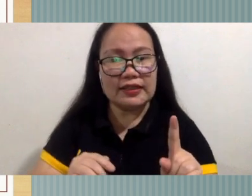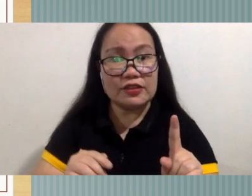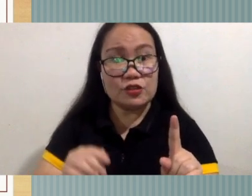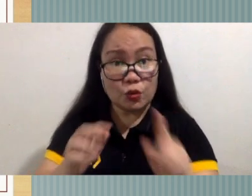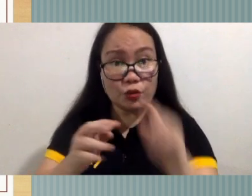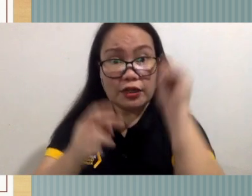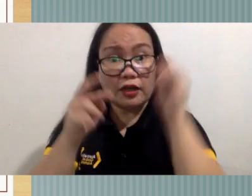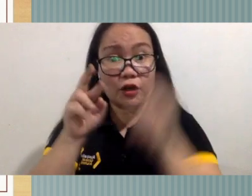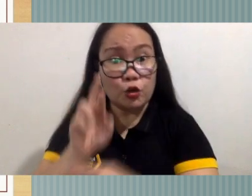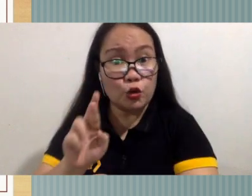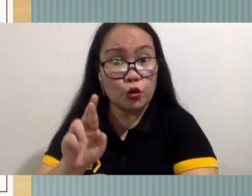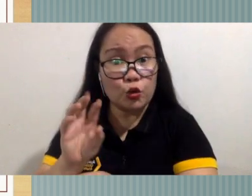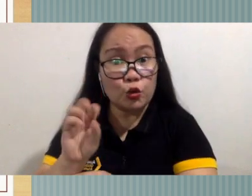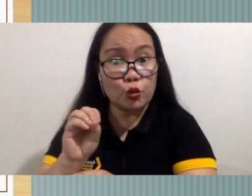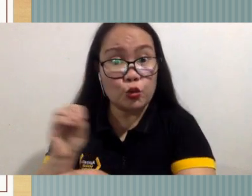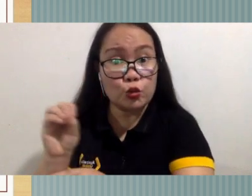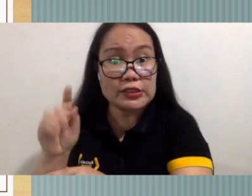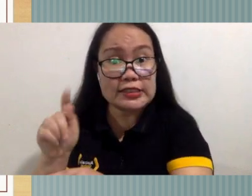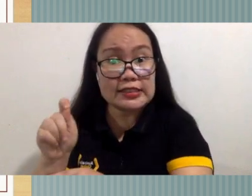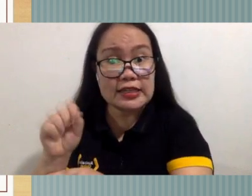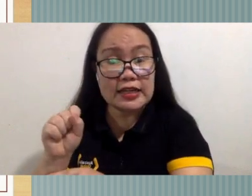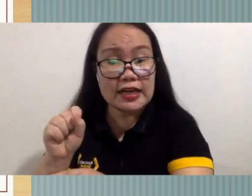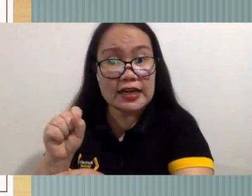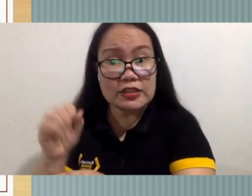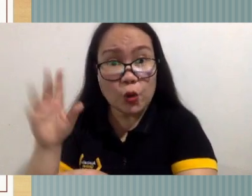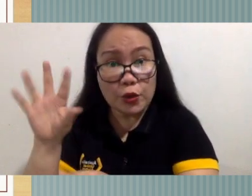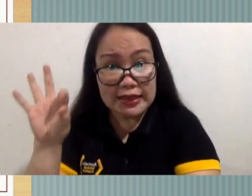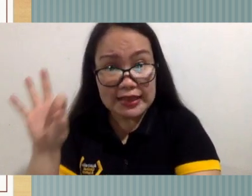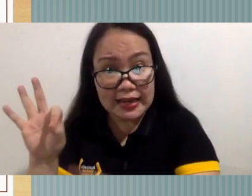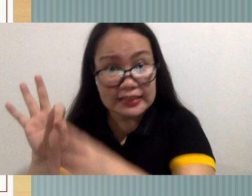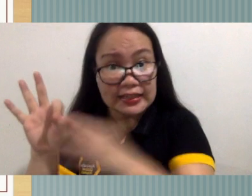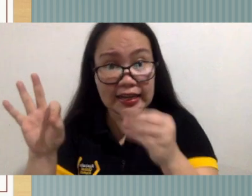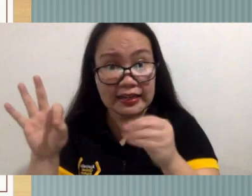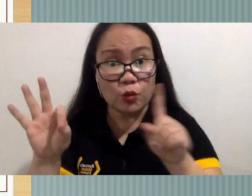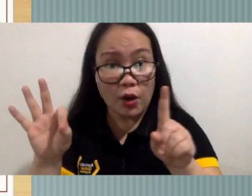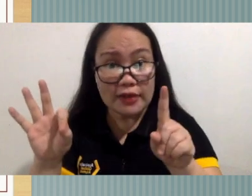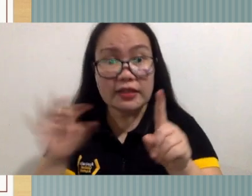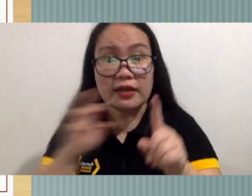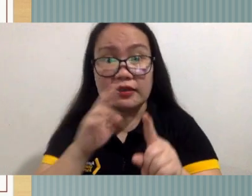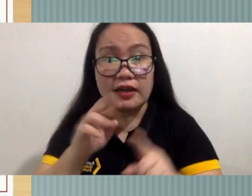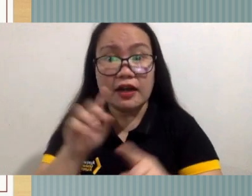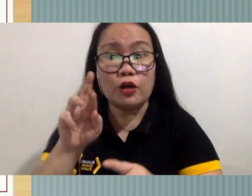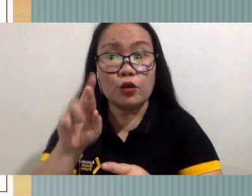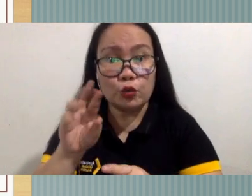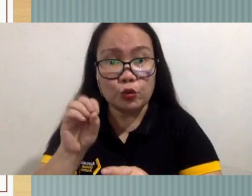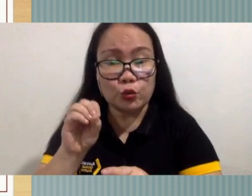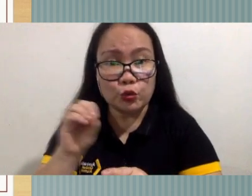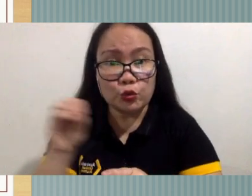the given quadratic equation is 9 and 1.